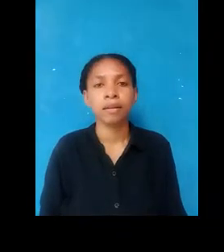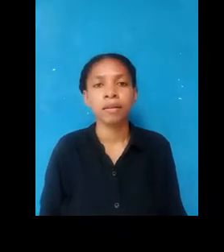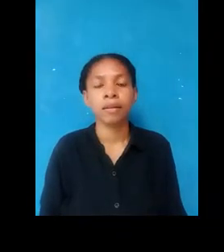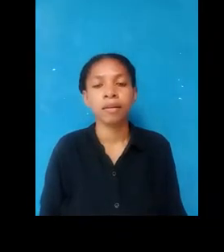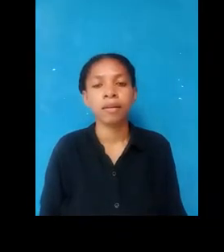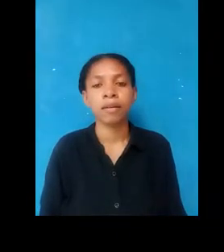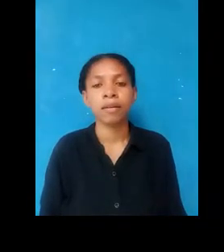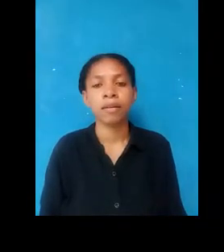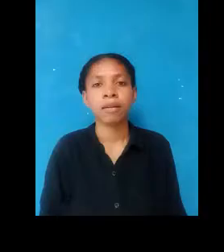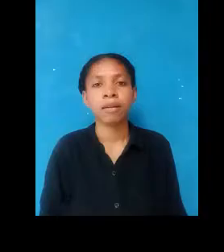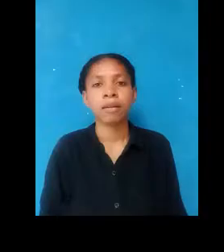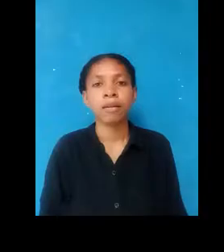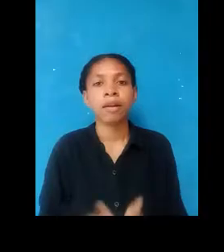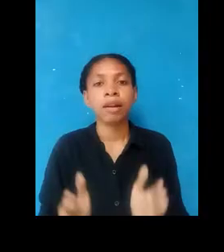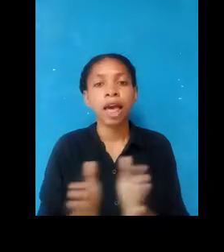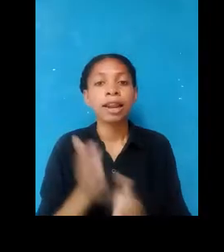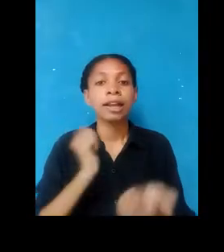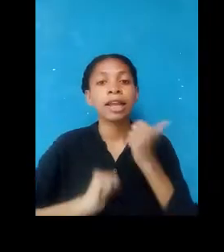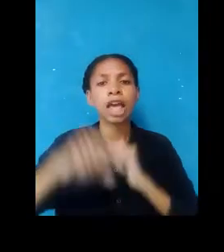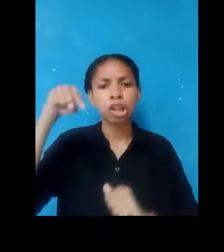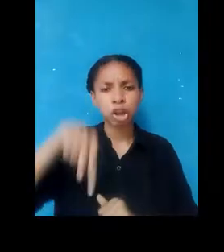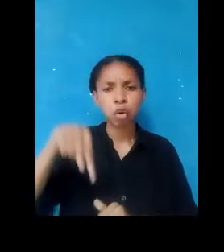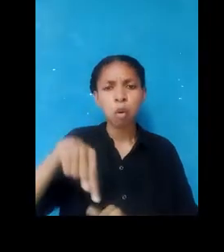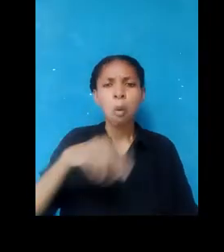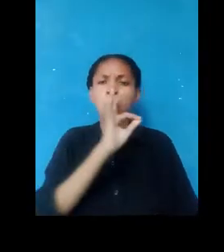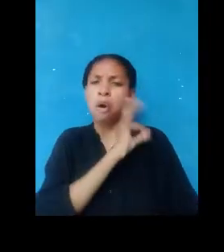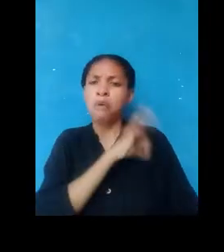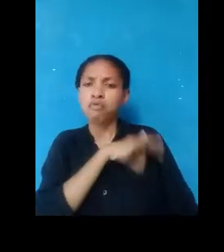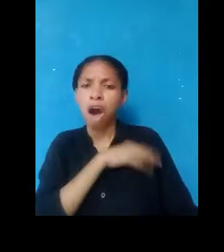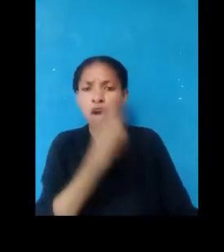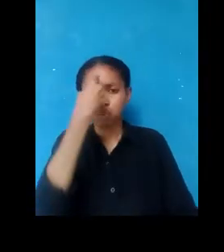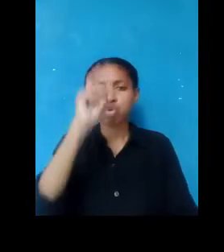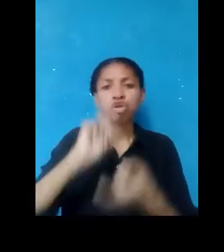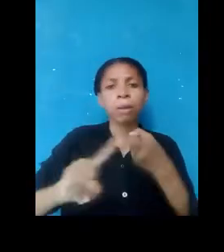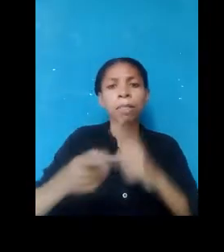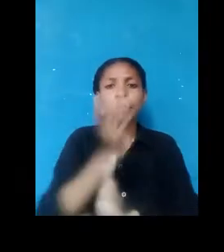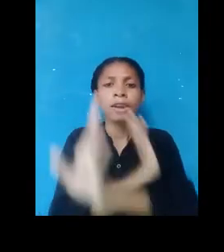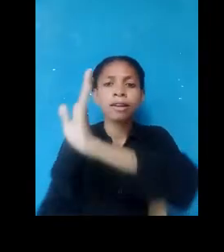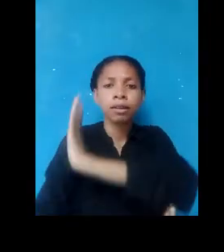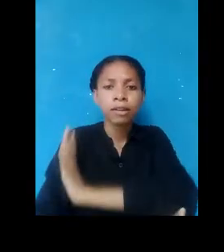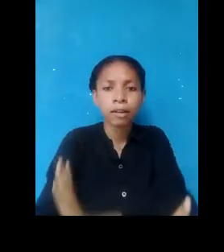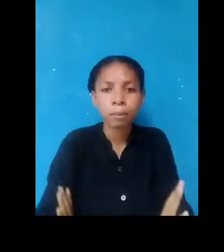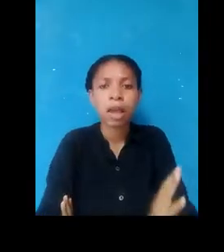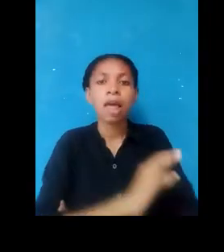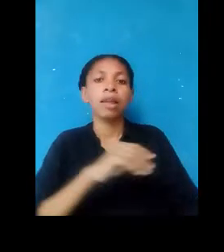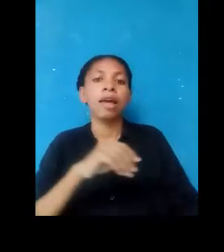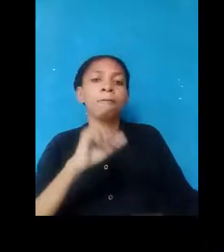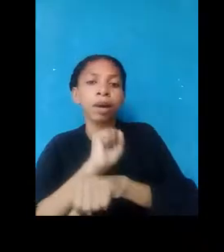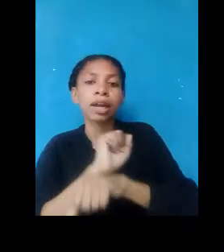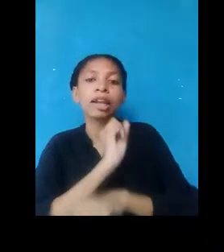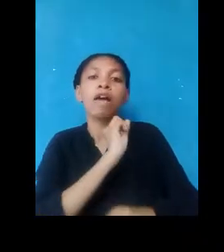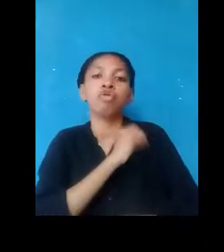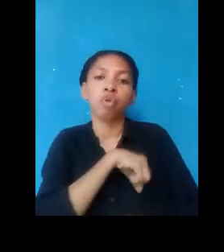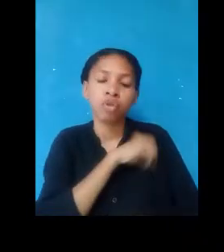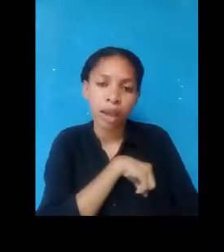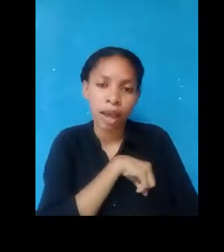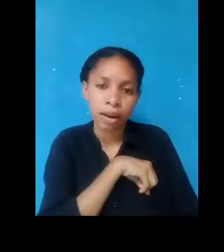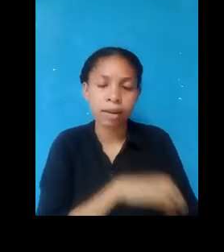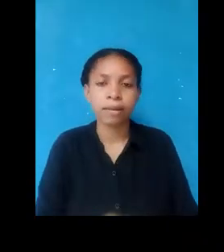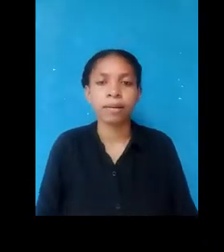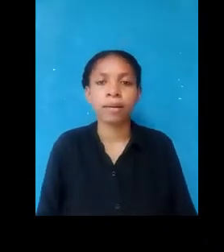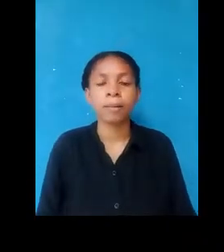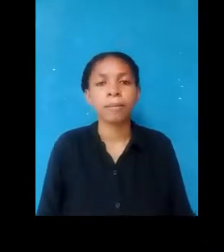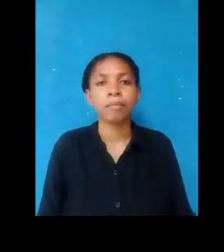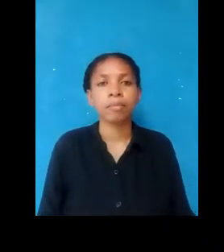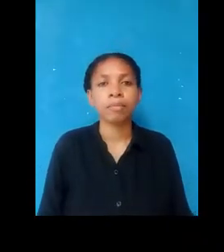inclusion. Through the voices and insight of our speakers, we were reminded that supporting persons with disabilities goes beyond